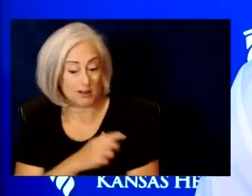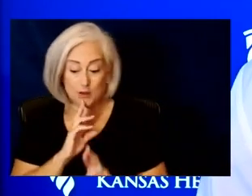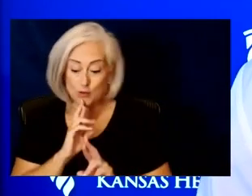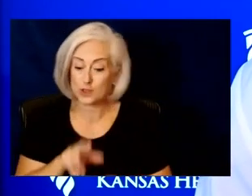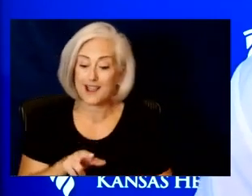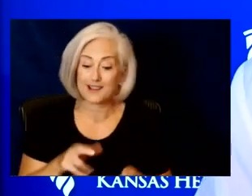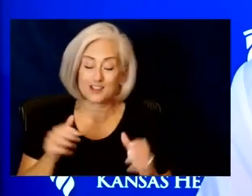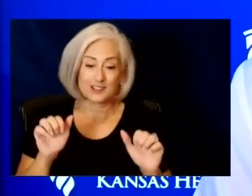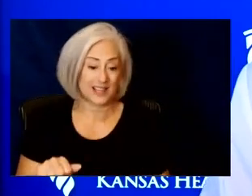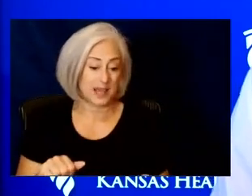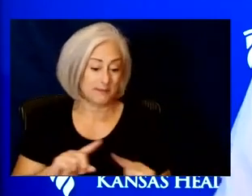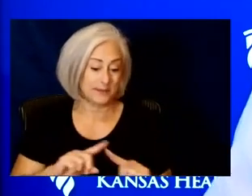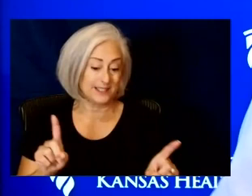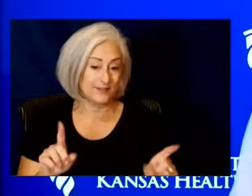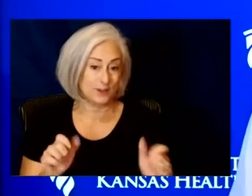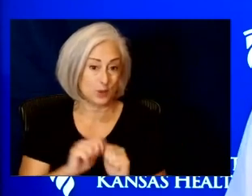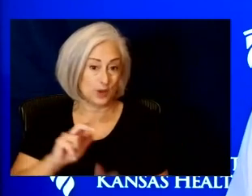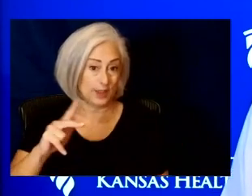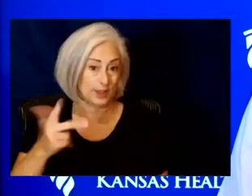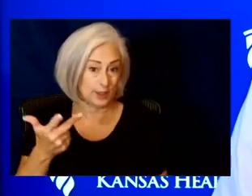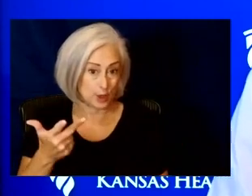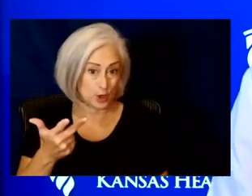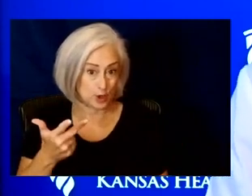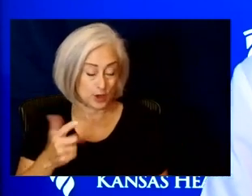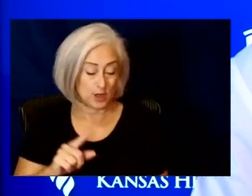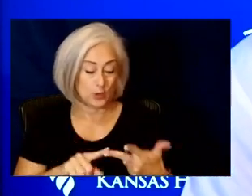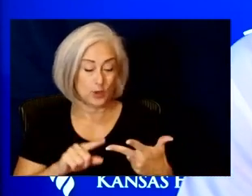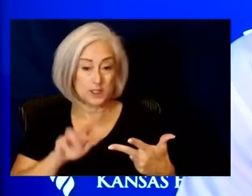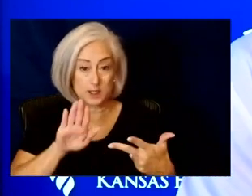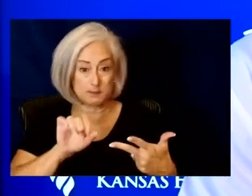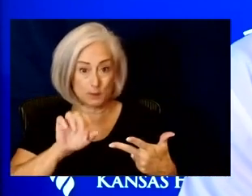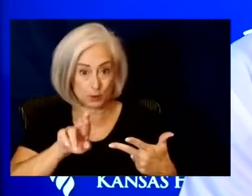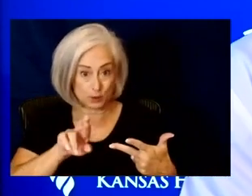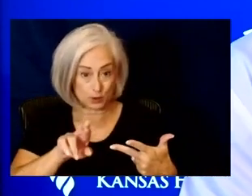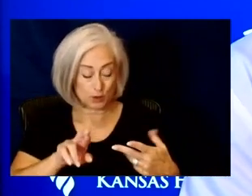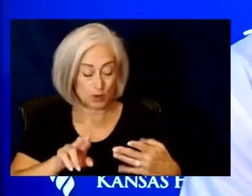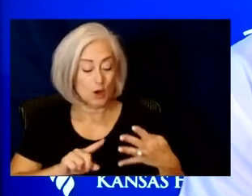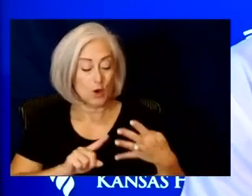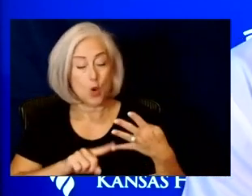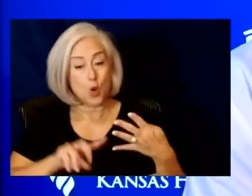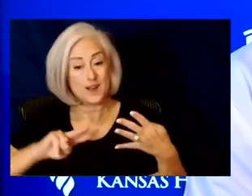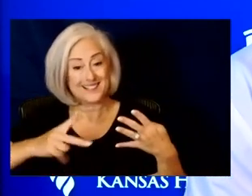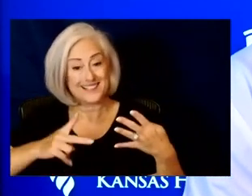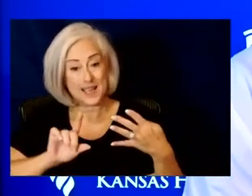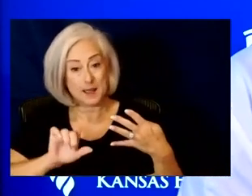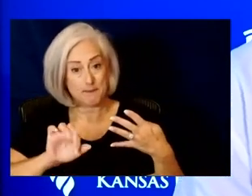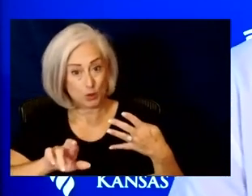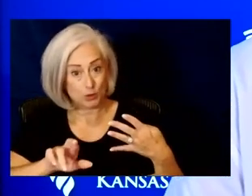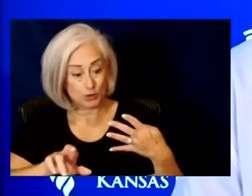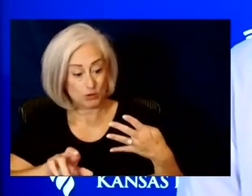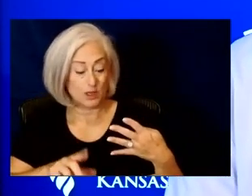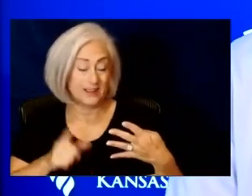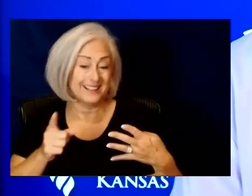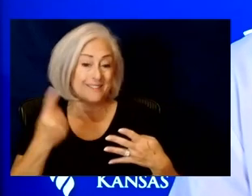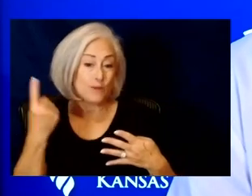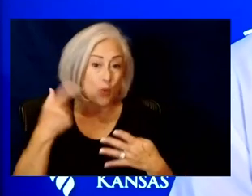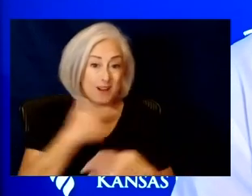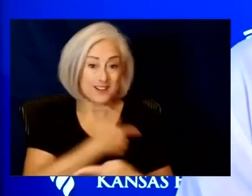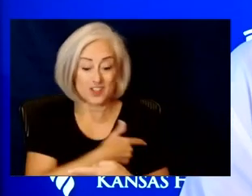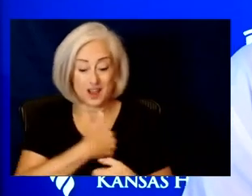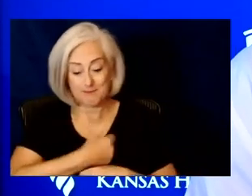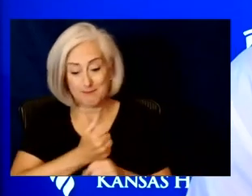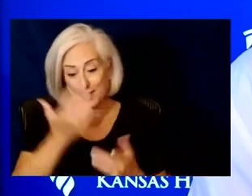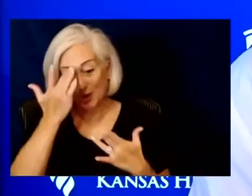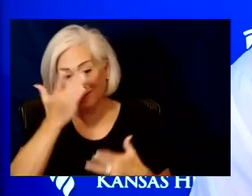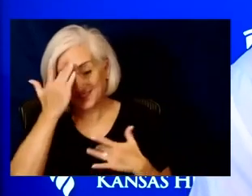which will be the first booster, or the second. So just because you had reactions to one or two of the other doses doesn't mean you're going to have those same.